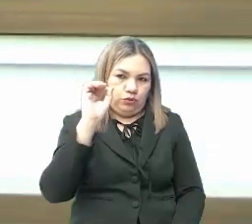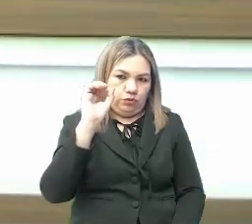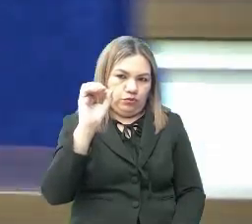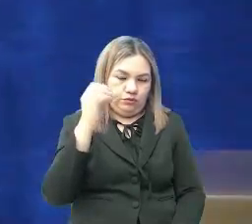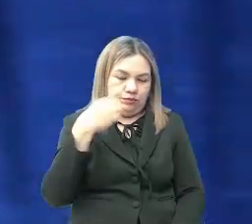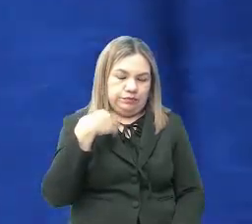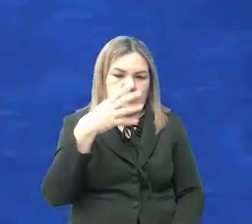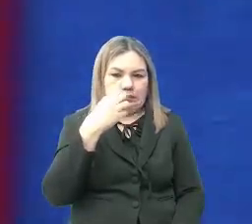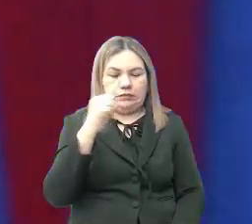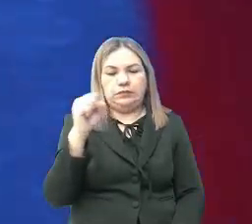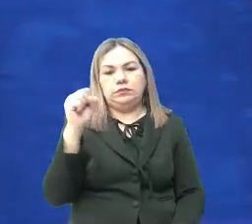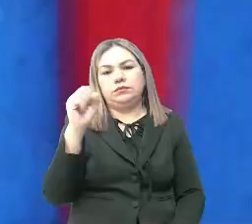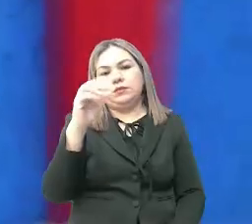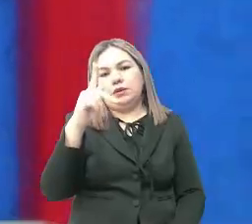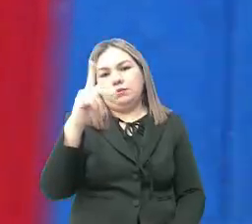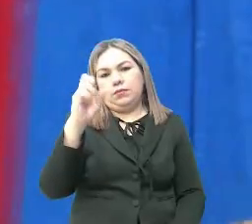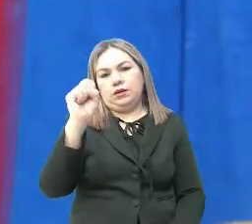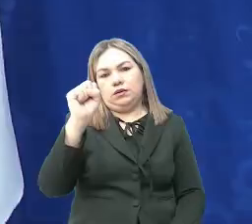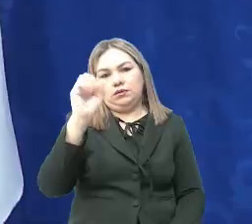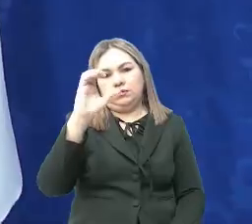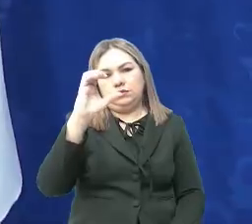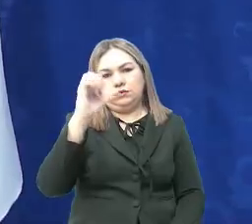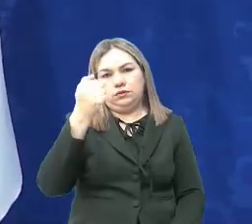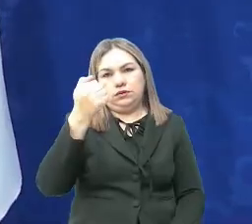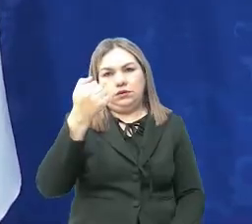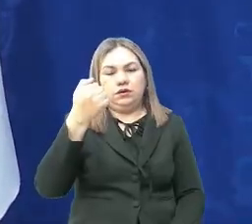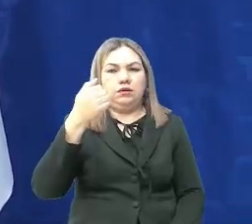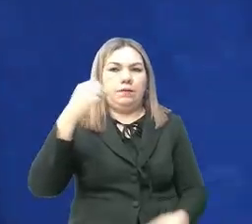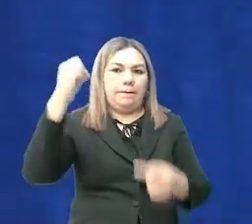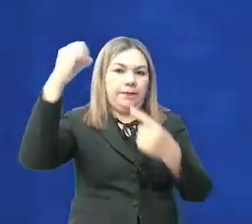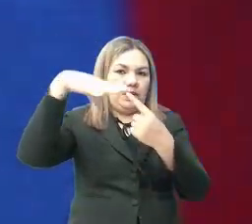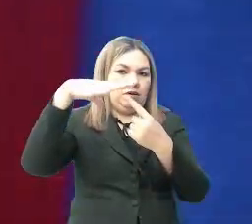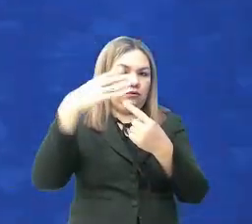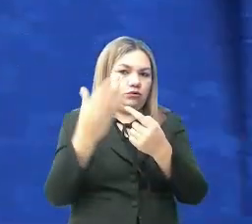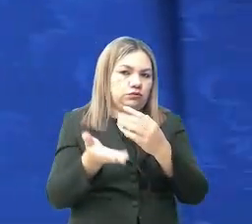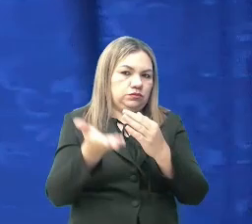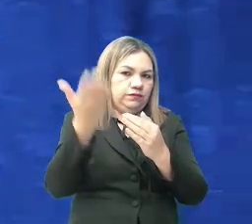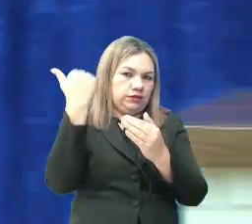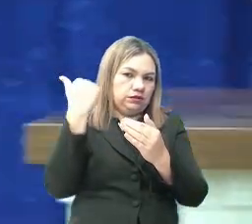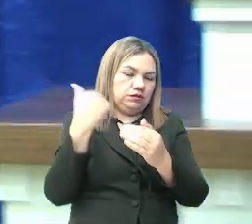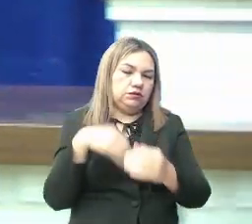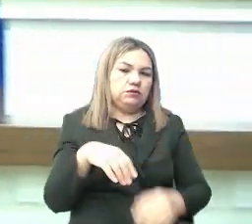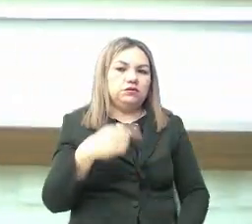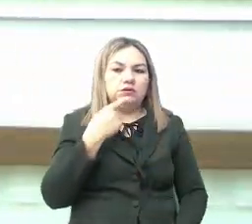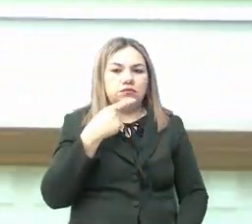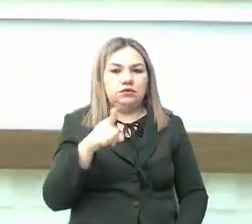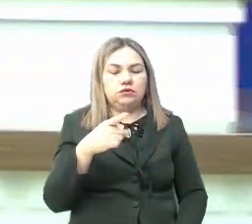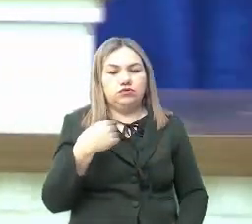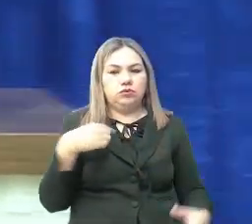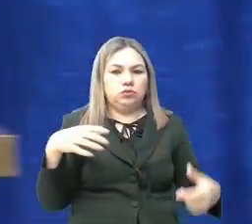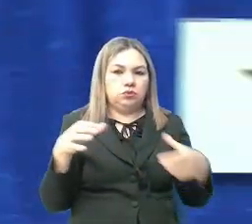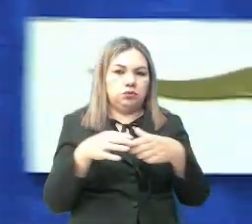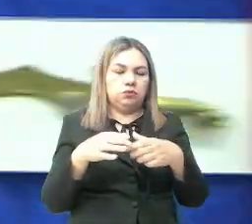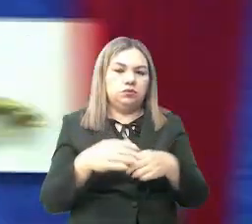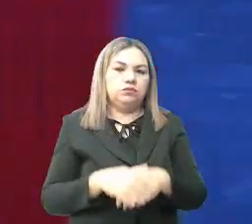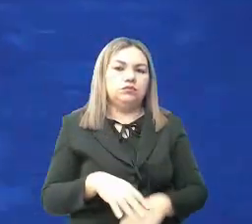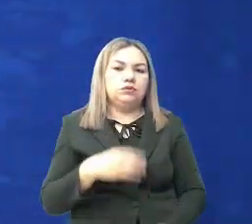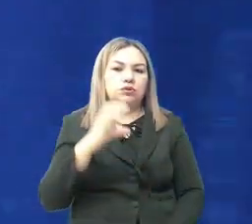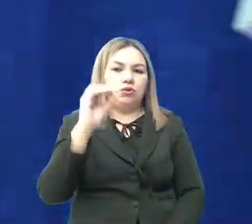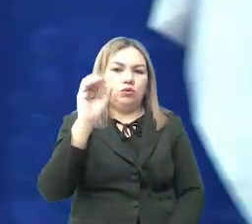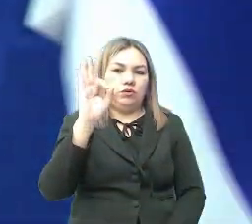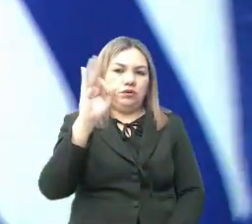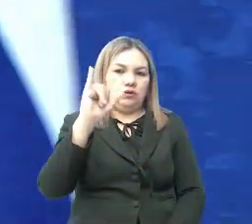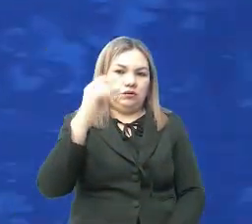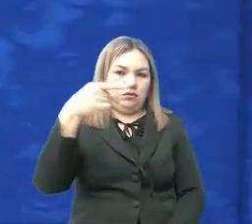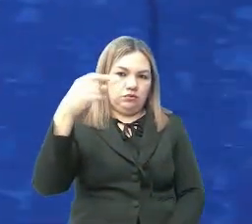Finding a good partner is difficult. They were partners. They used to move